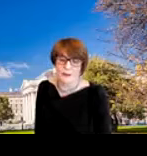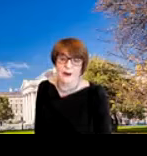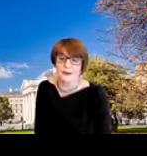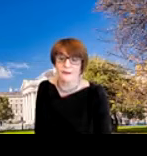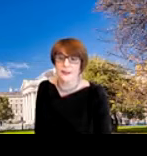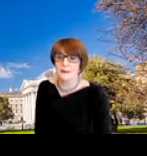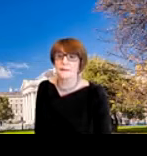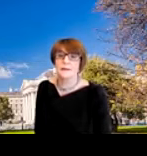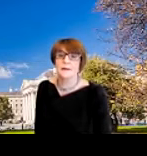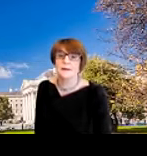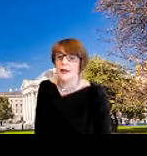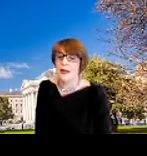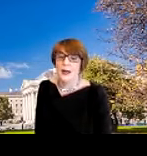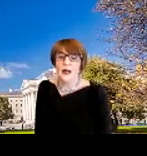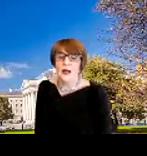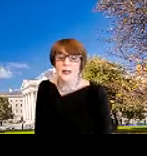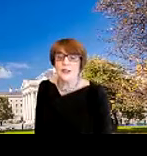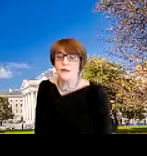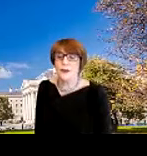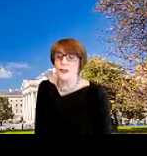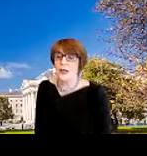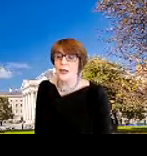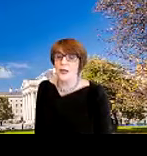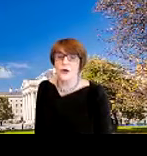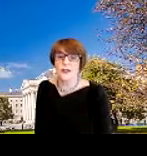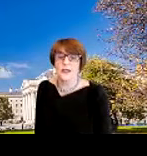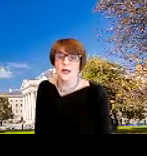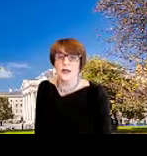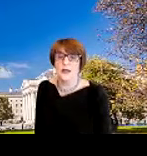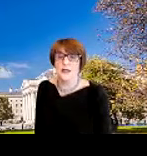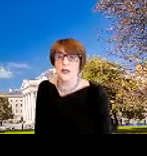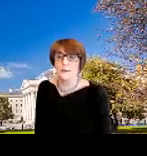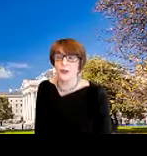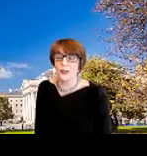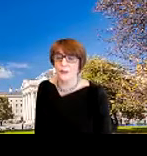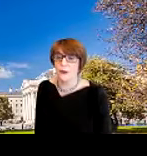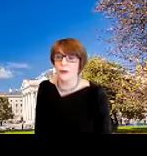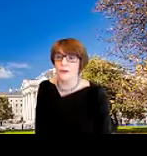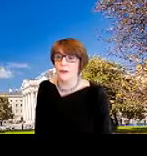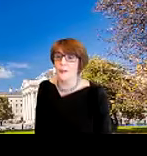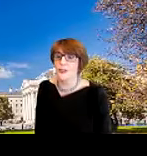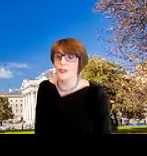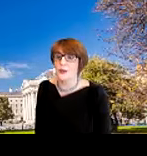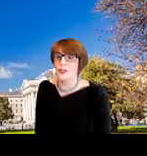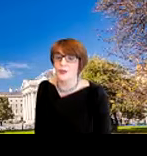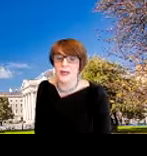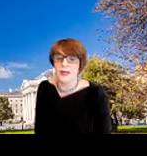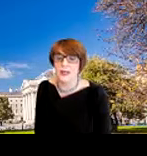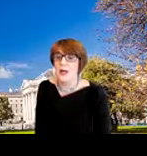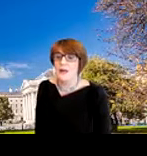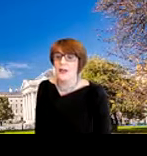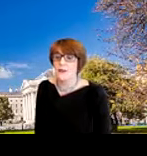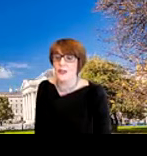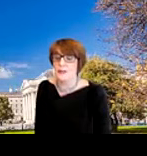and department. In the first COVID sub-study report that we published in